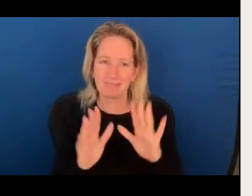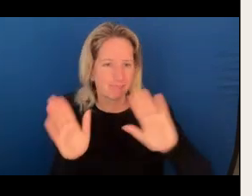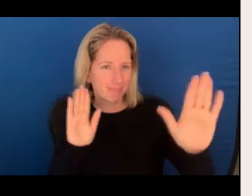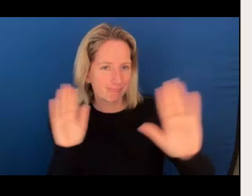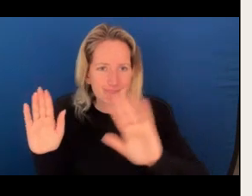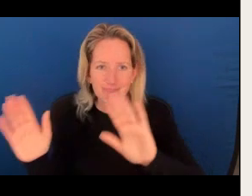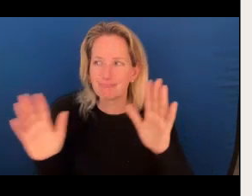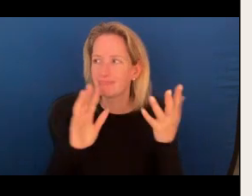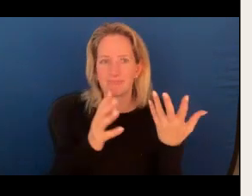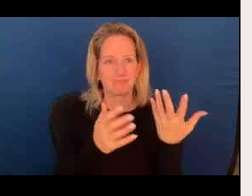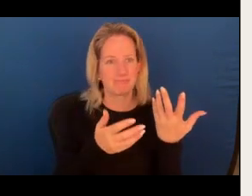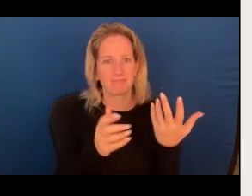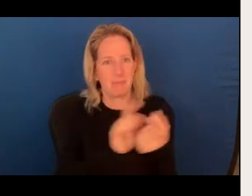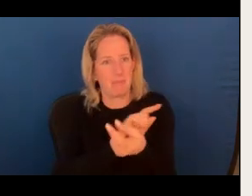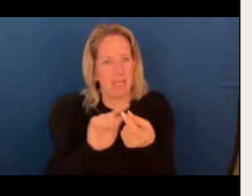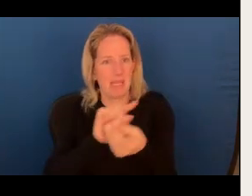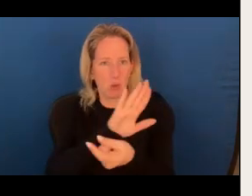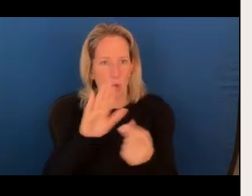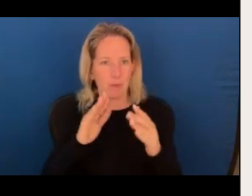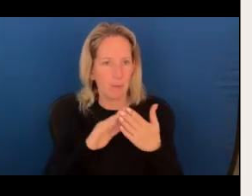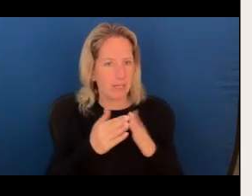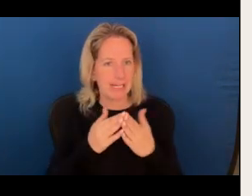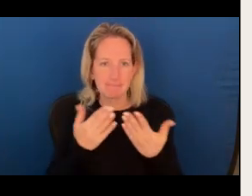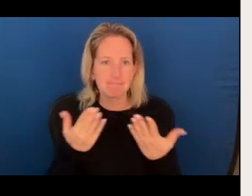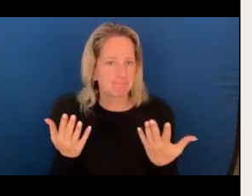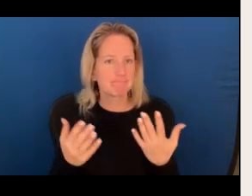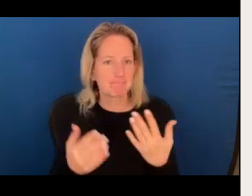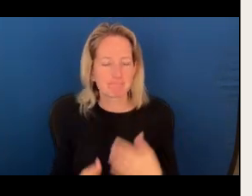community. That's wonderful.